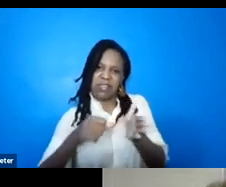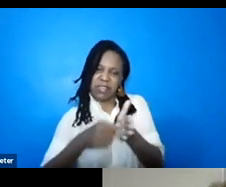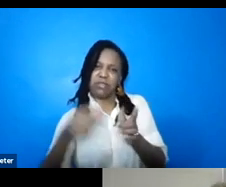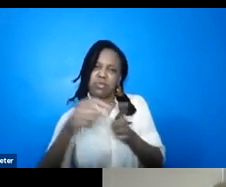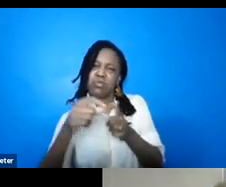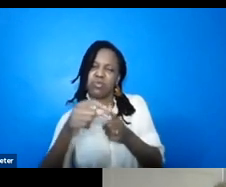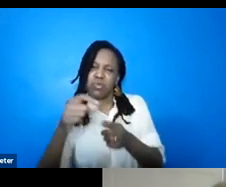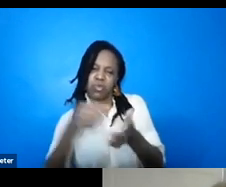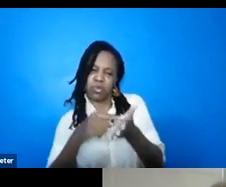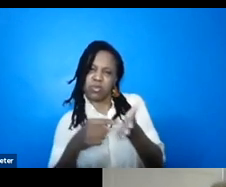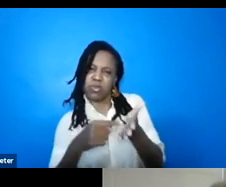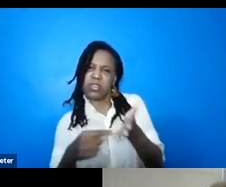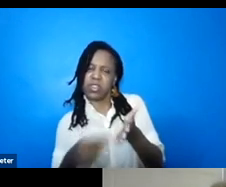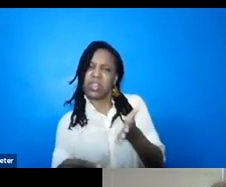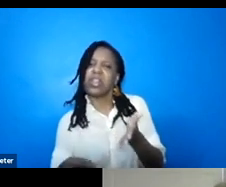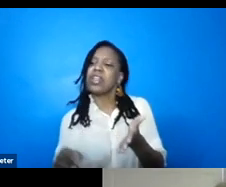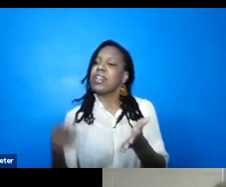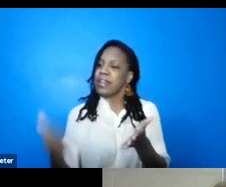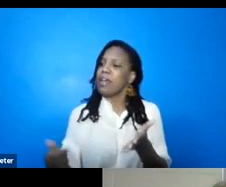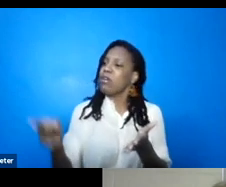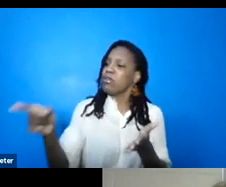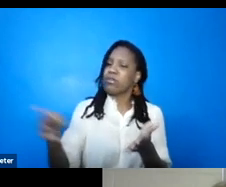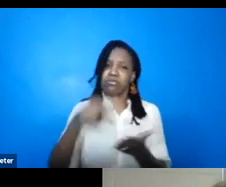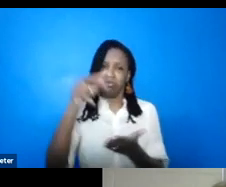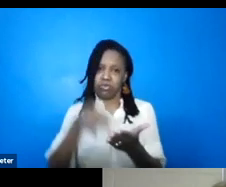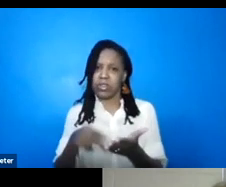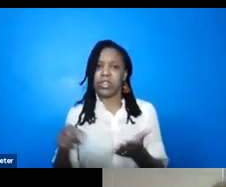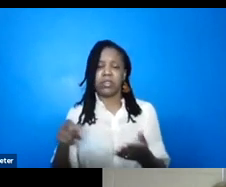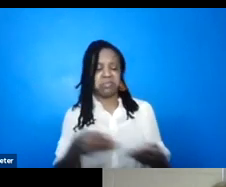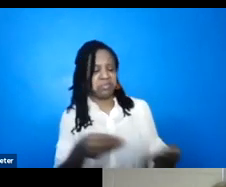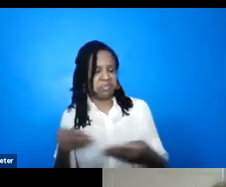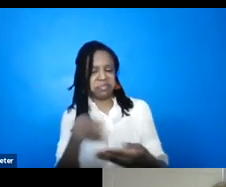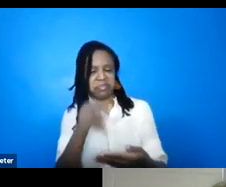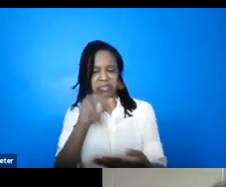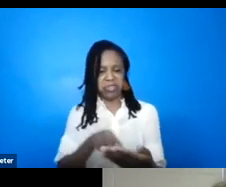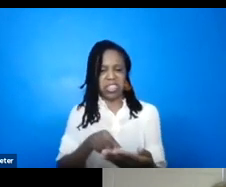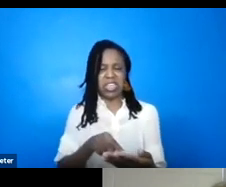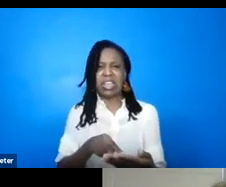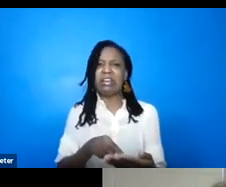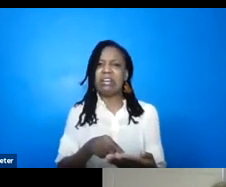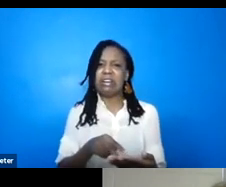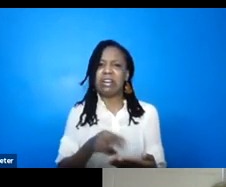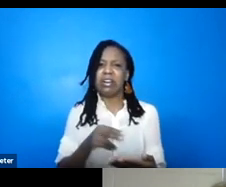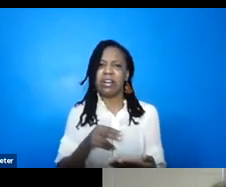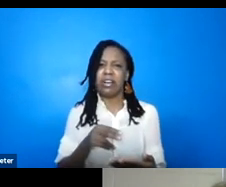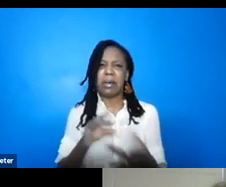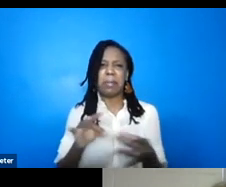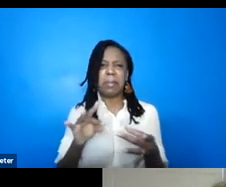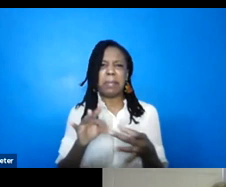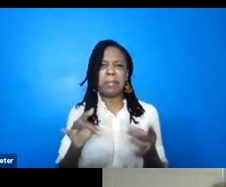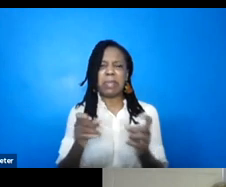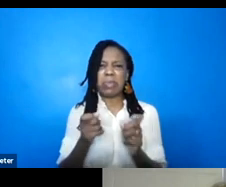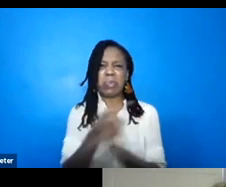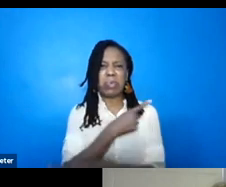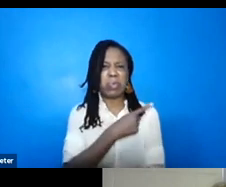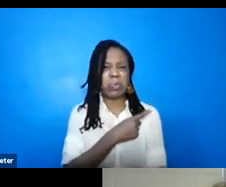people unlearn is, as I said, I deal with the community that I can identify with and recognize some of their areas. I use the music, and then